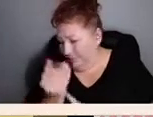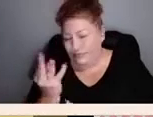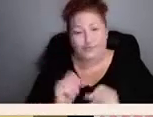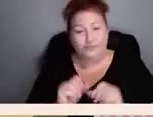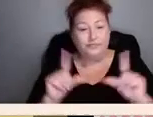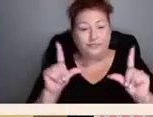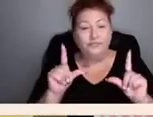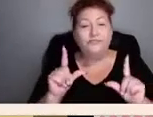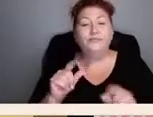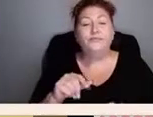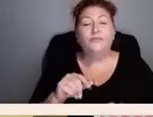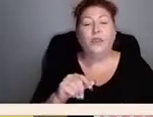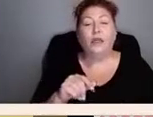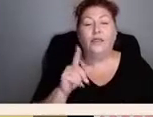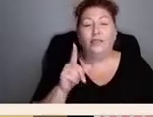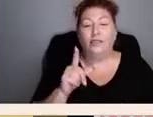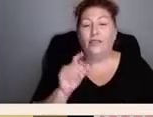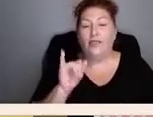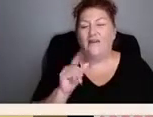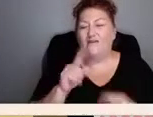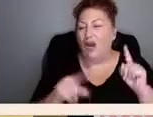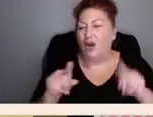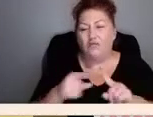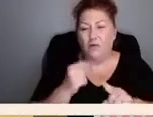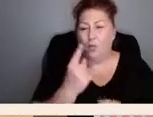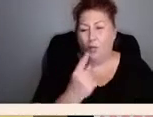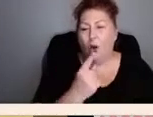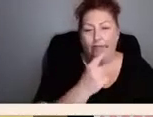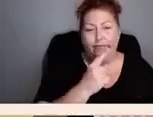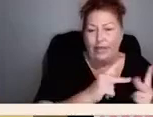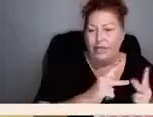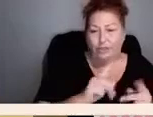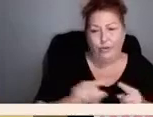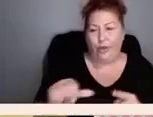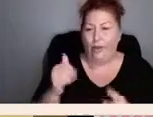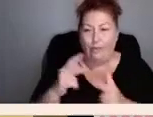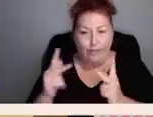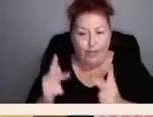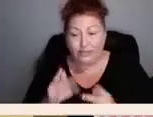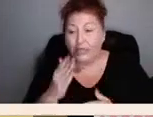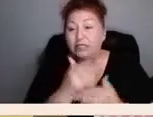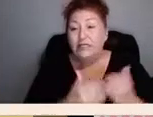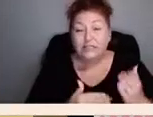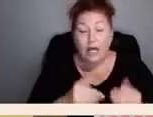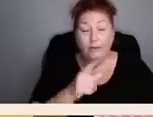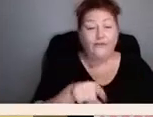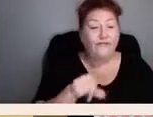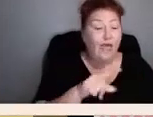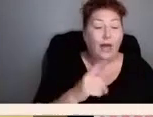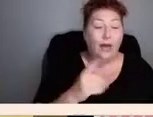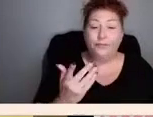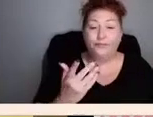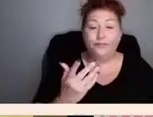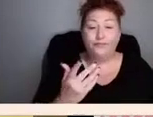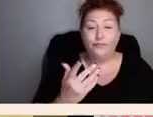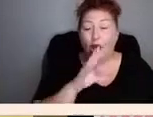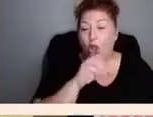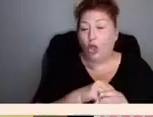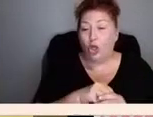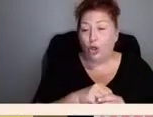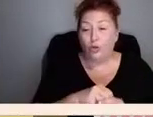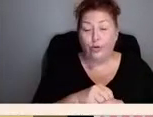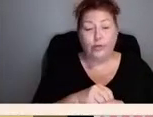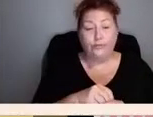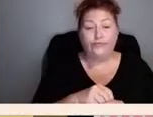credentials vary from one institution to the other. Some of them include